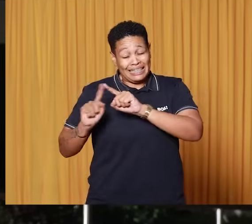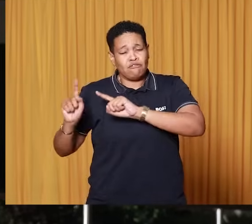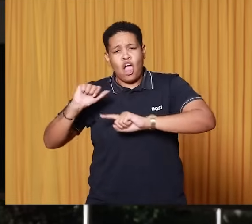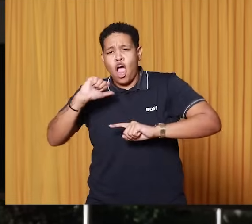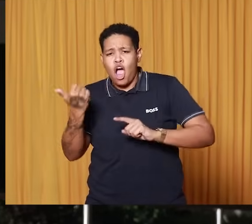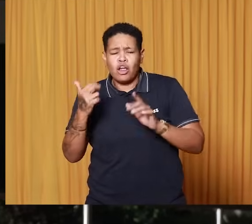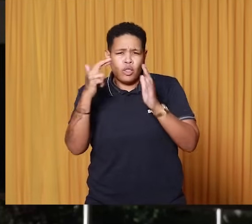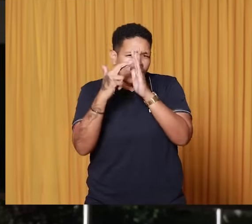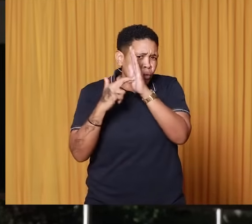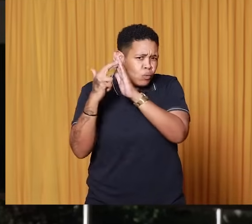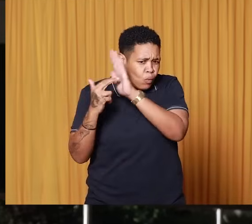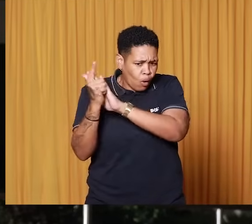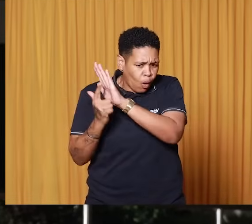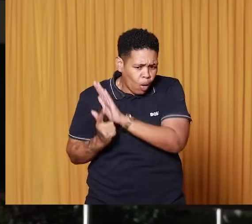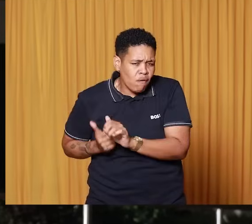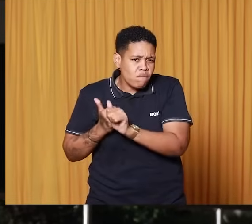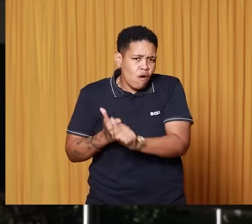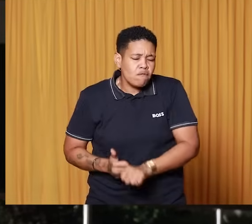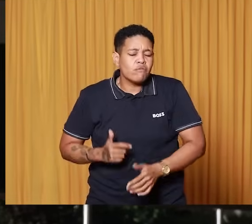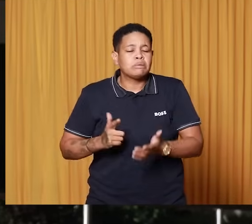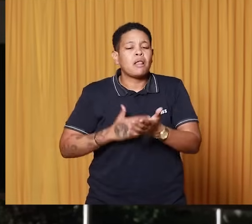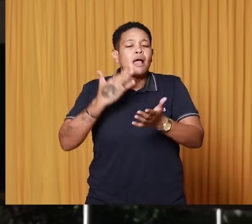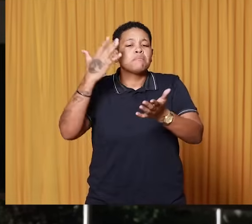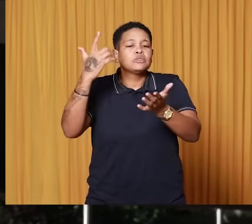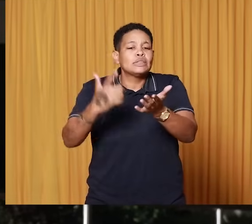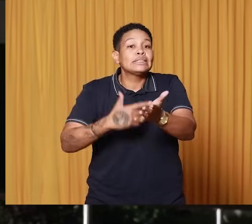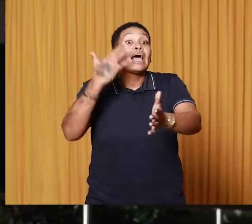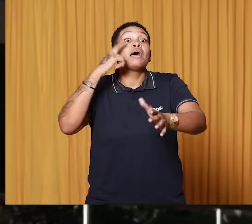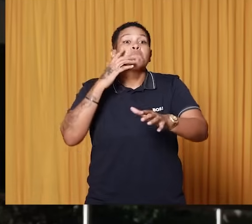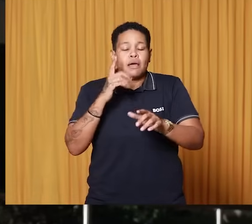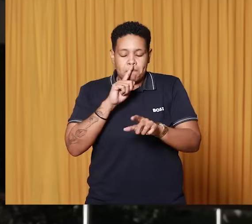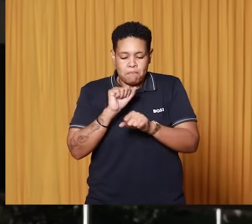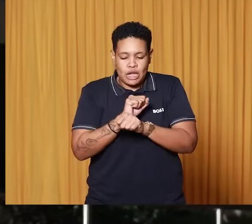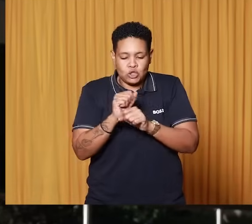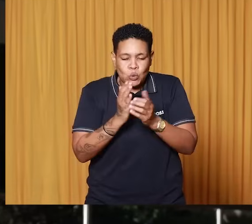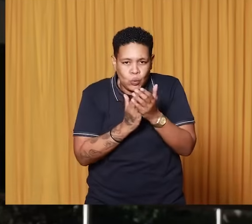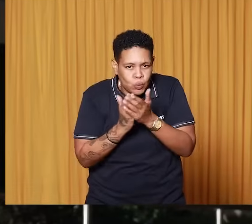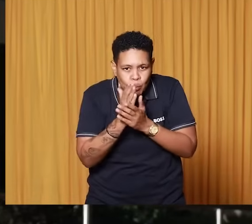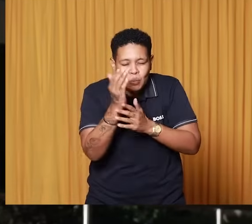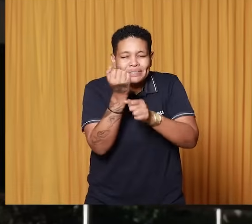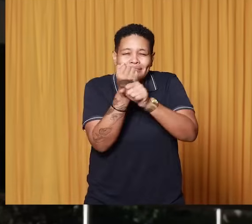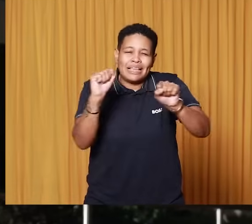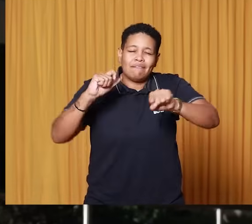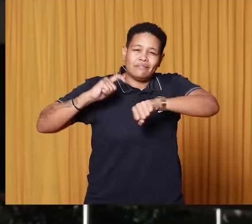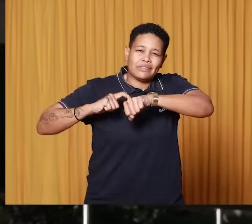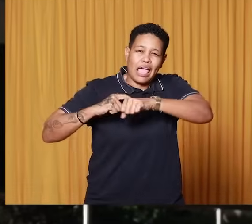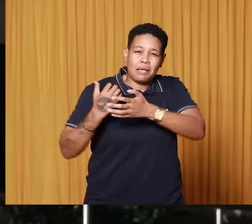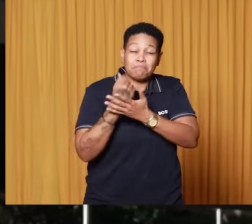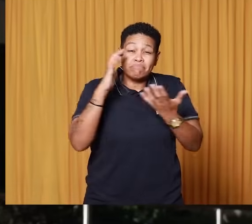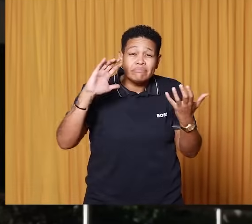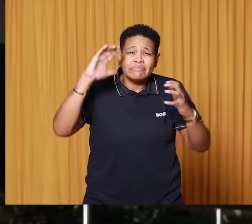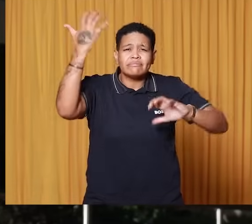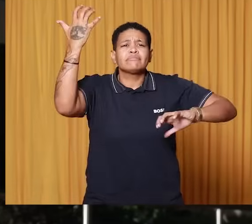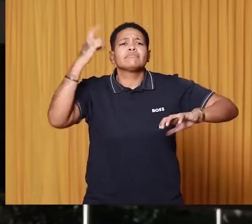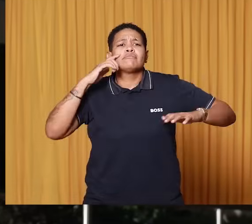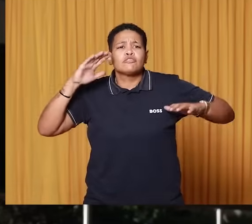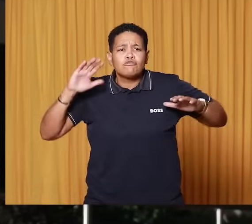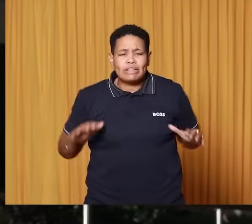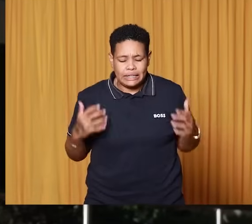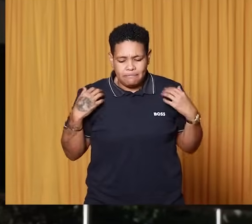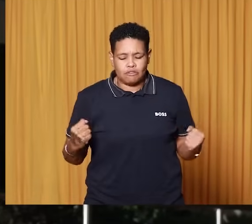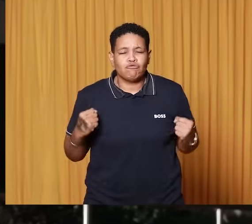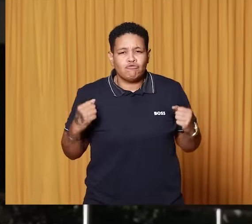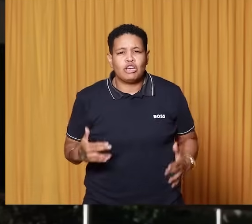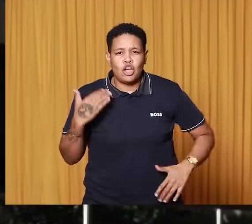other measures necessary from time to time to take us safely through the periods of disaster, relief, and